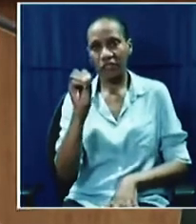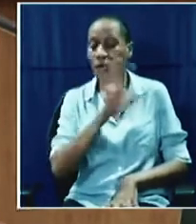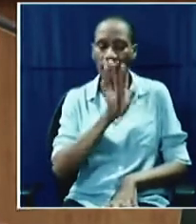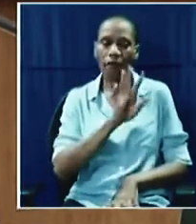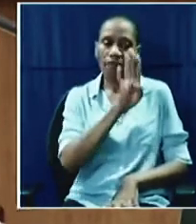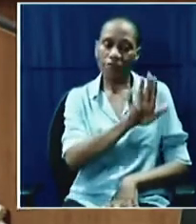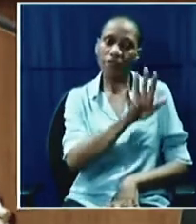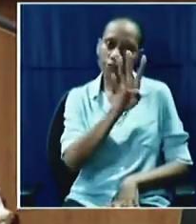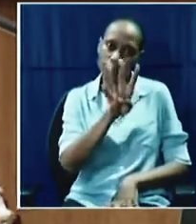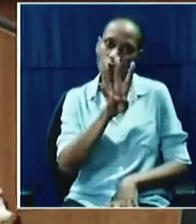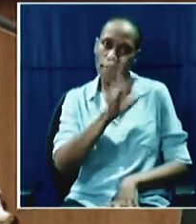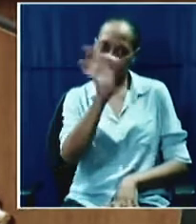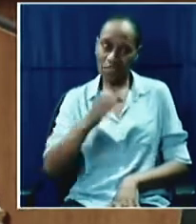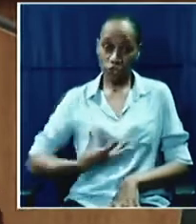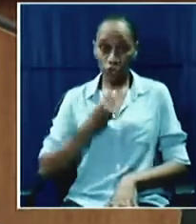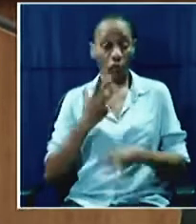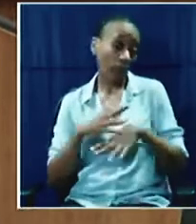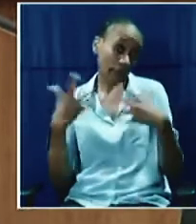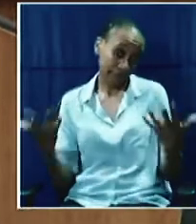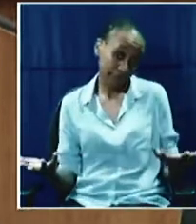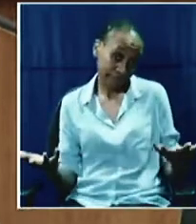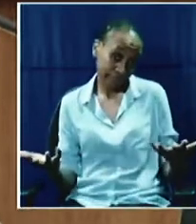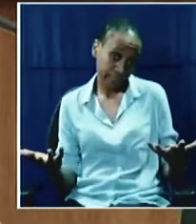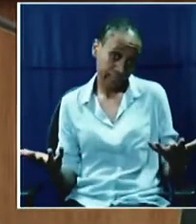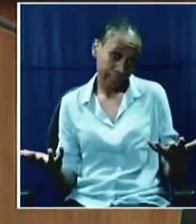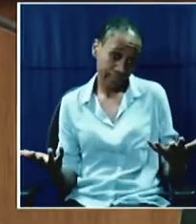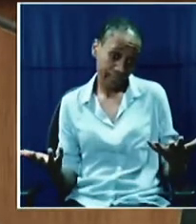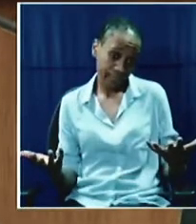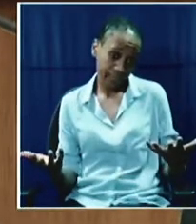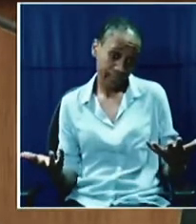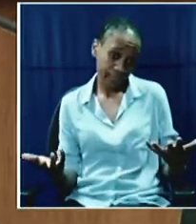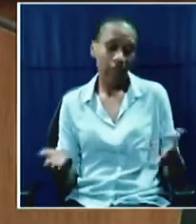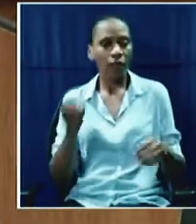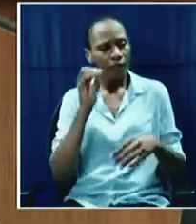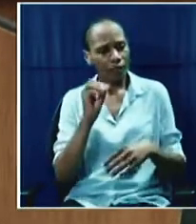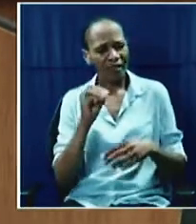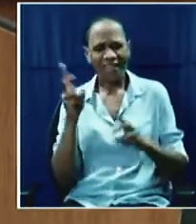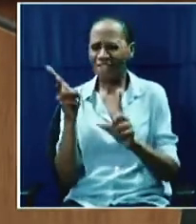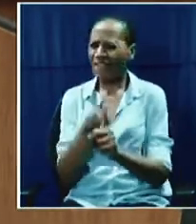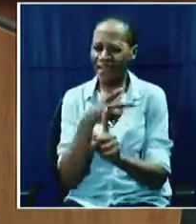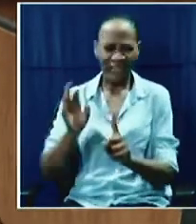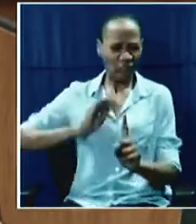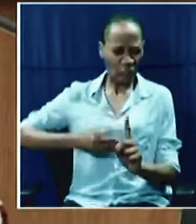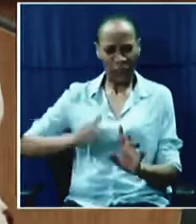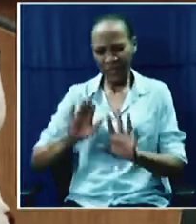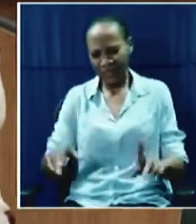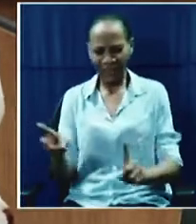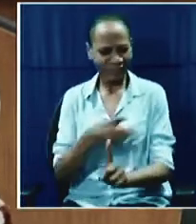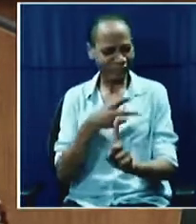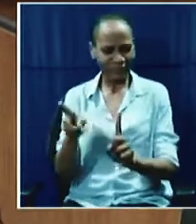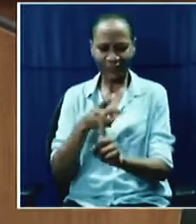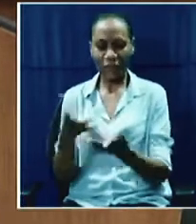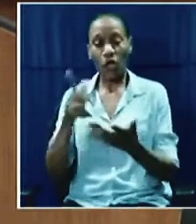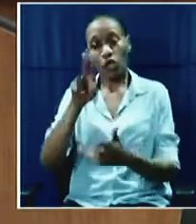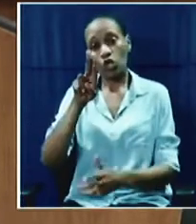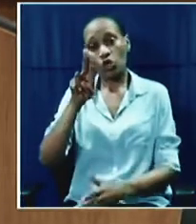54% of the youth are unemployed. There are also high levels of violence against women and children, with